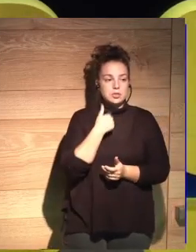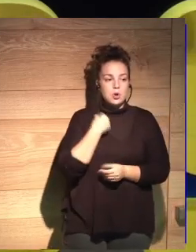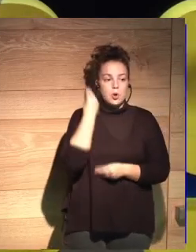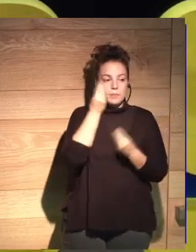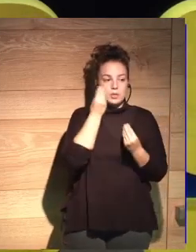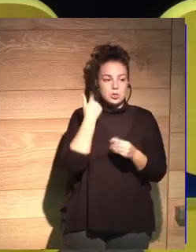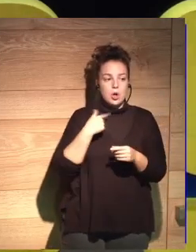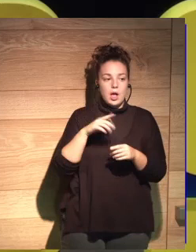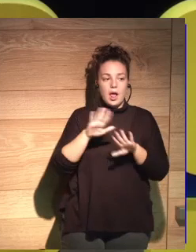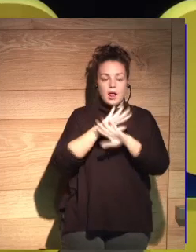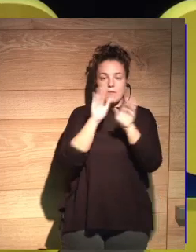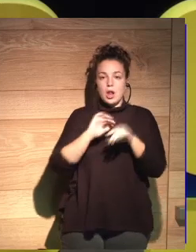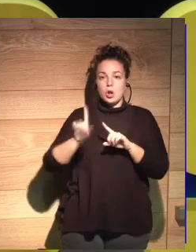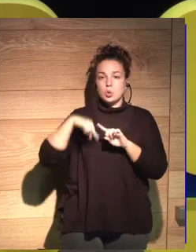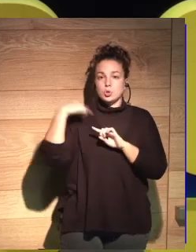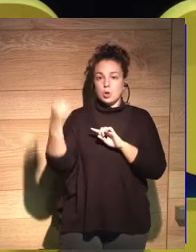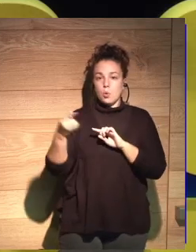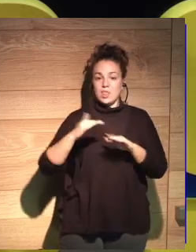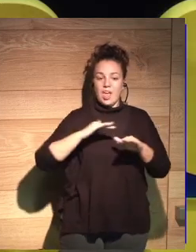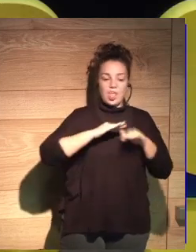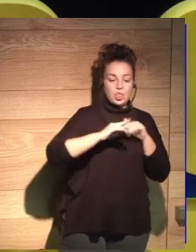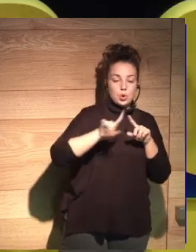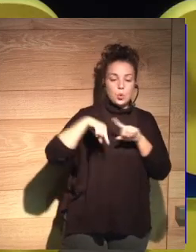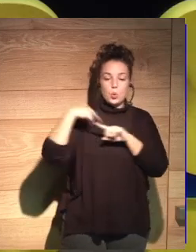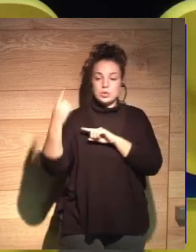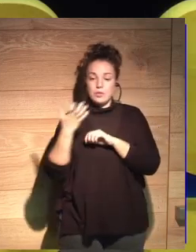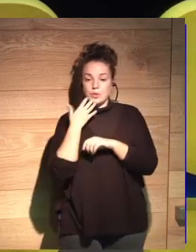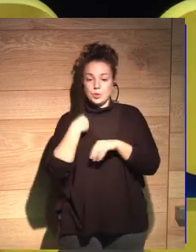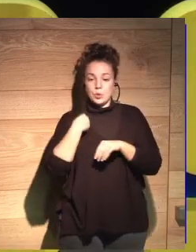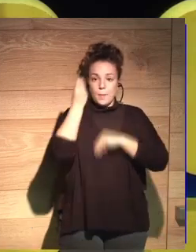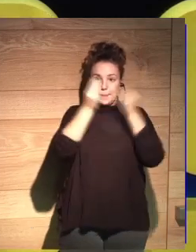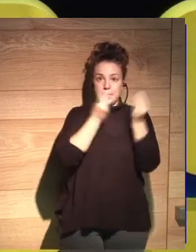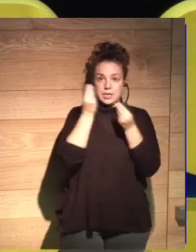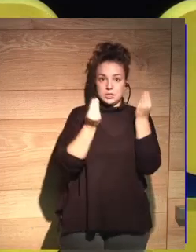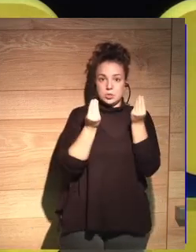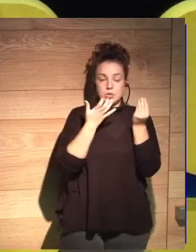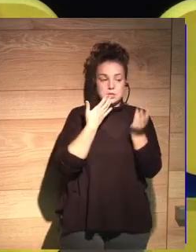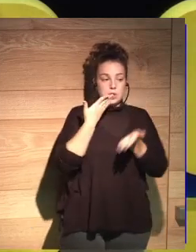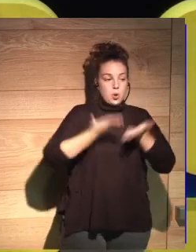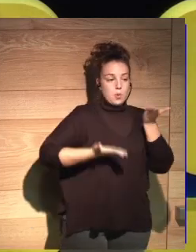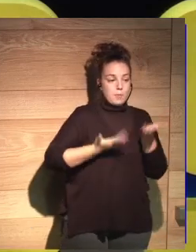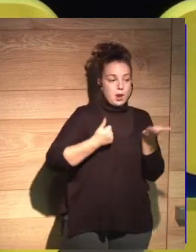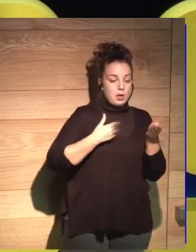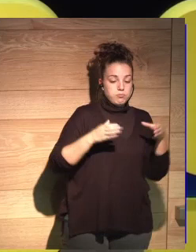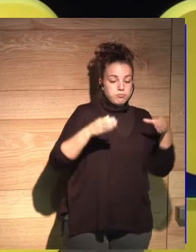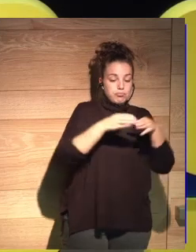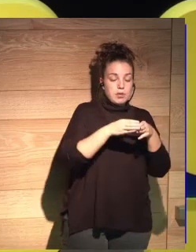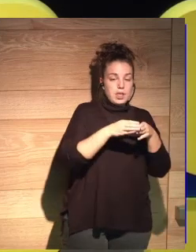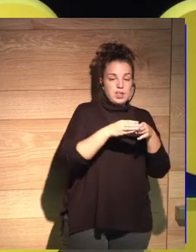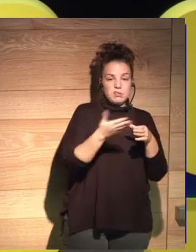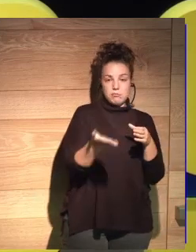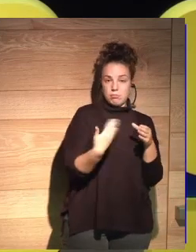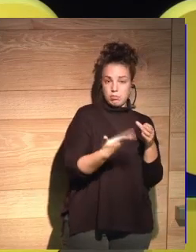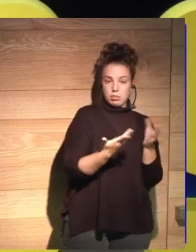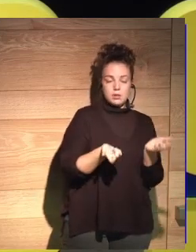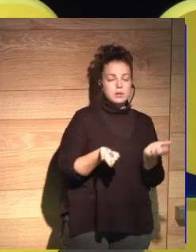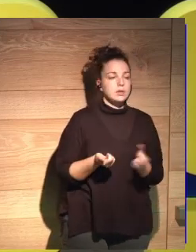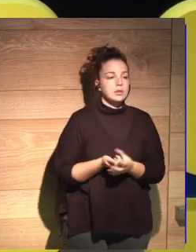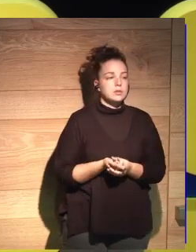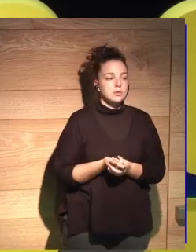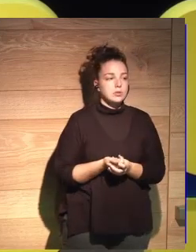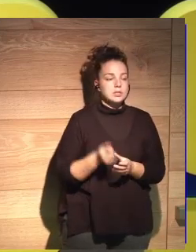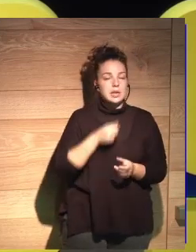up until very recently, not been aware of the collective effects on the environment or other things. So the interesting thing here